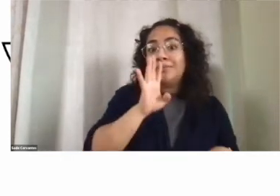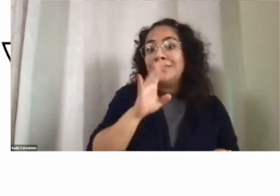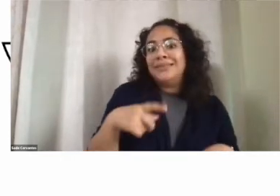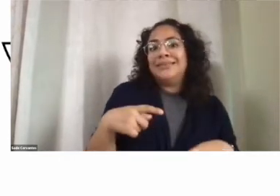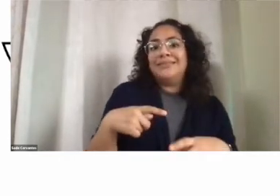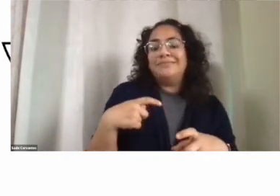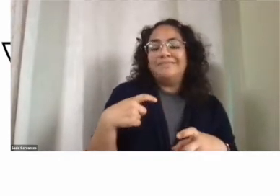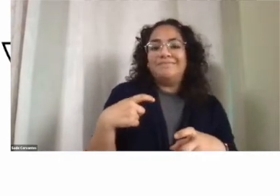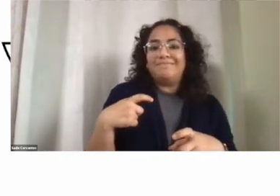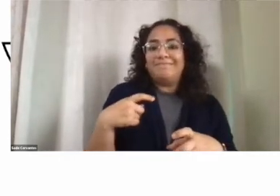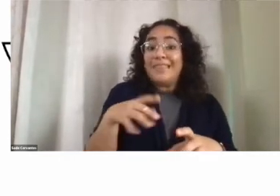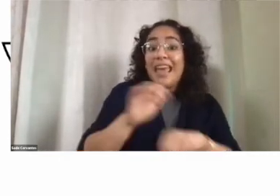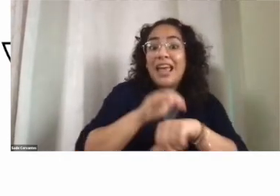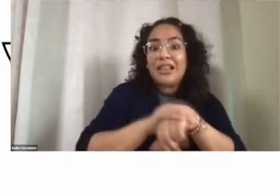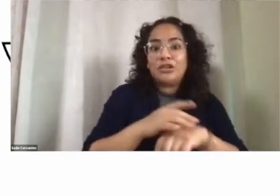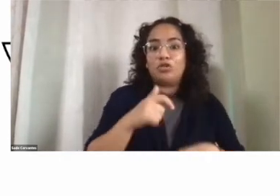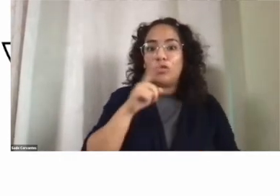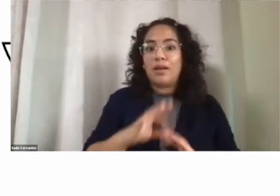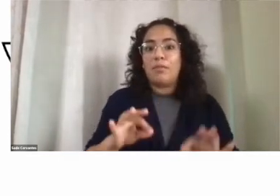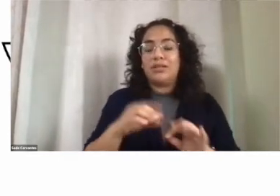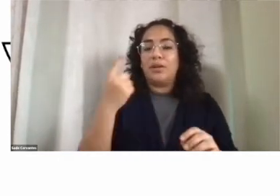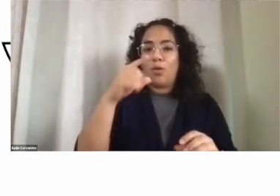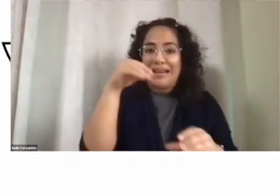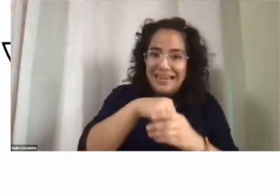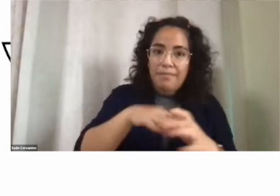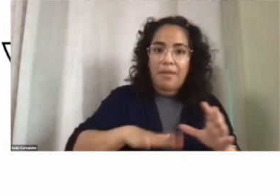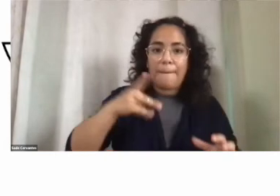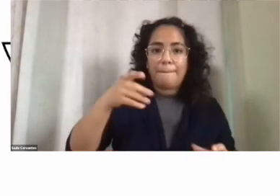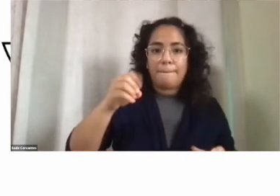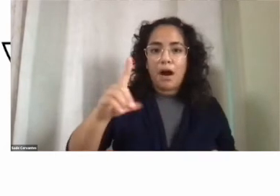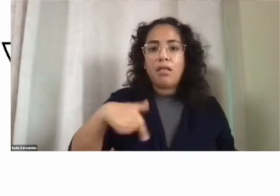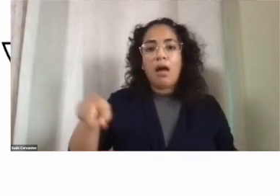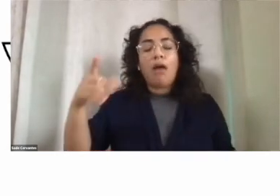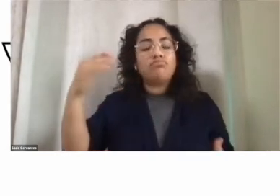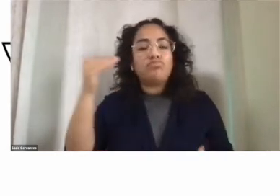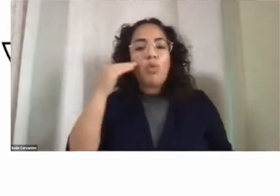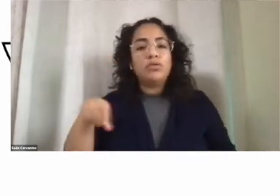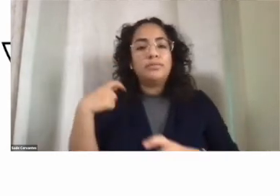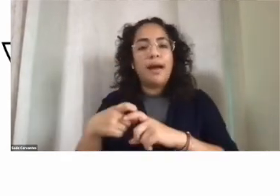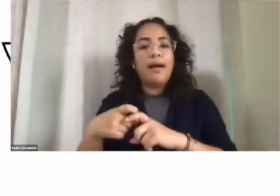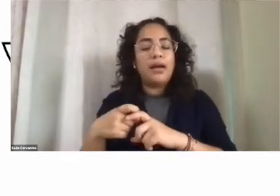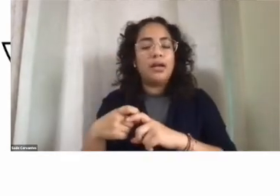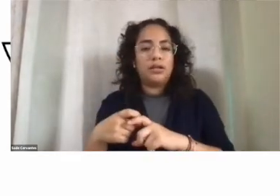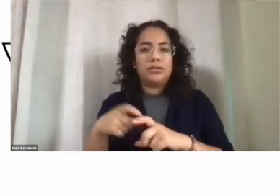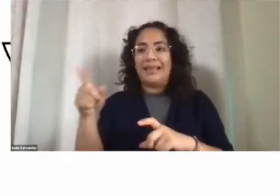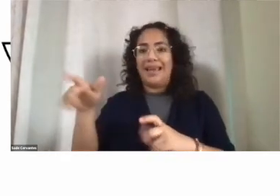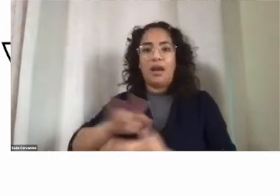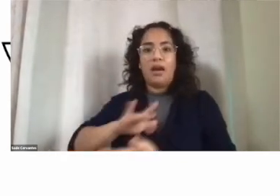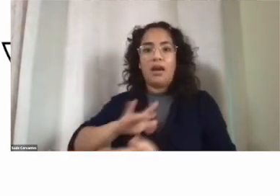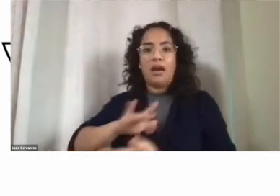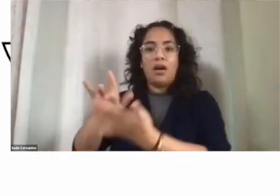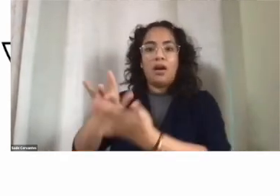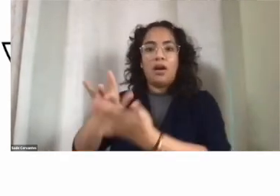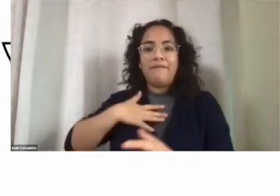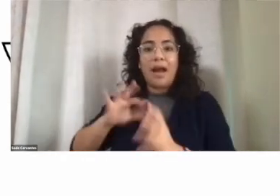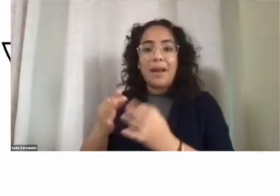my pod who speaks Spanish and can get in contact with them if something happens to me and I'm not